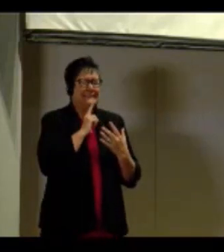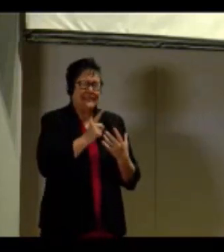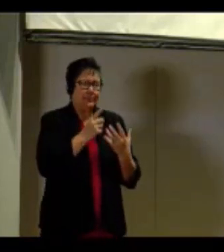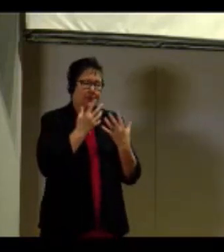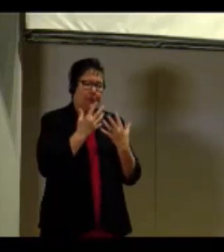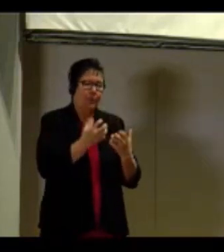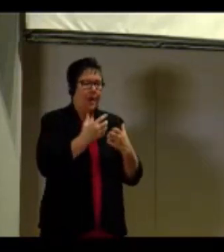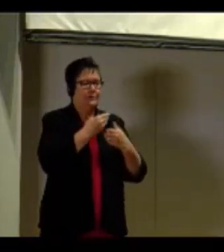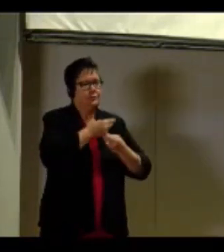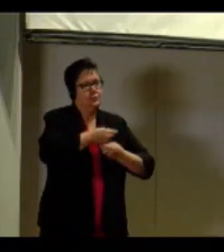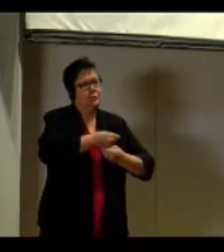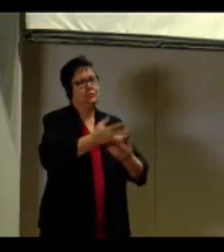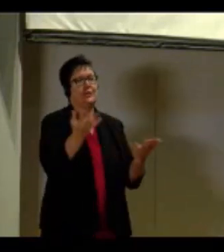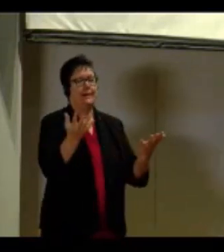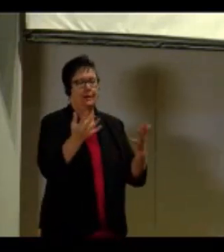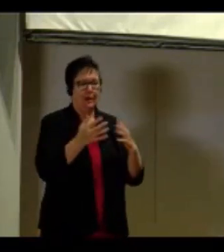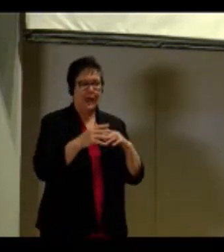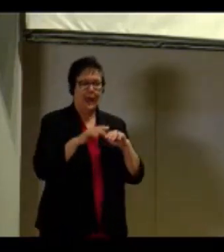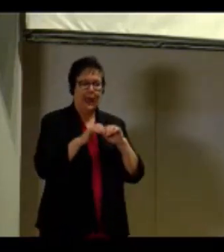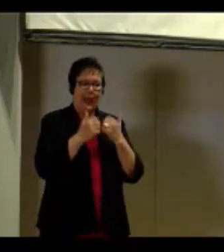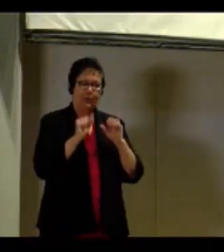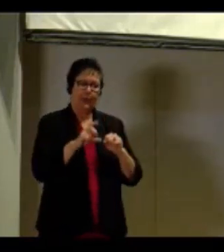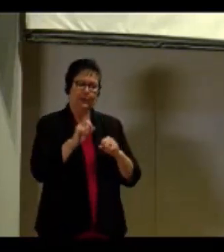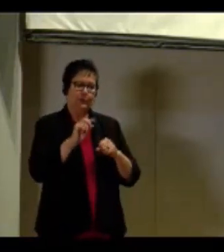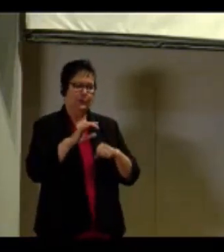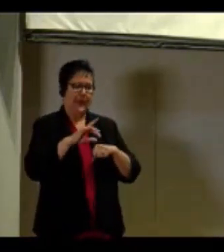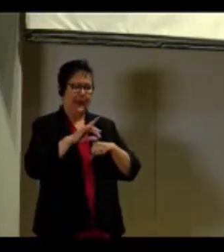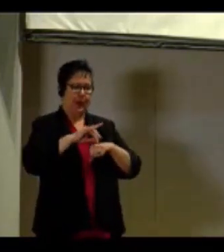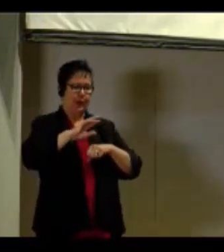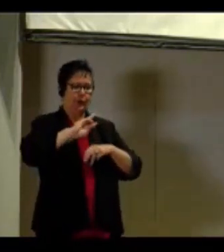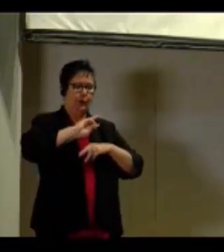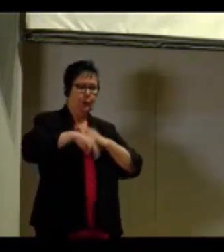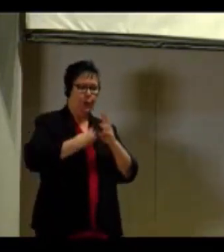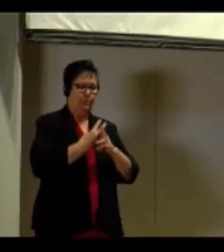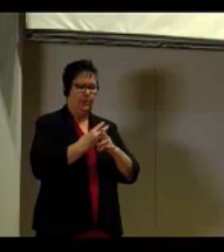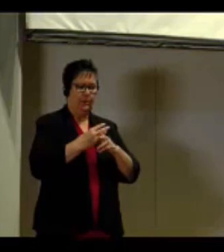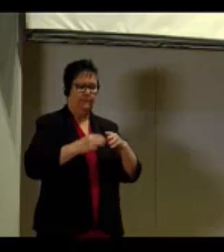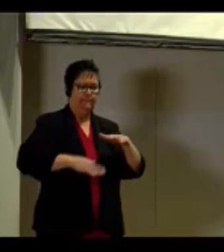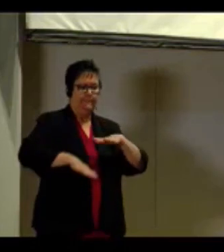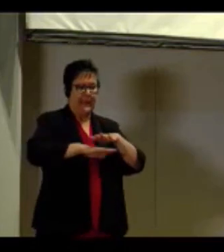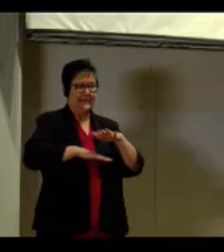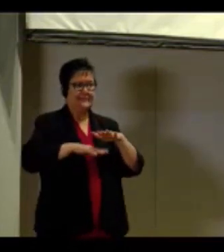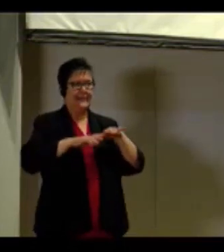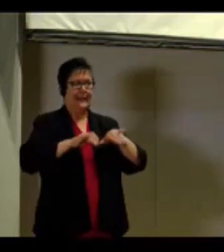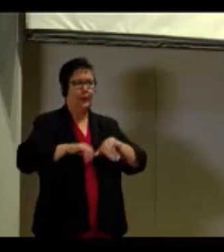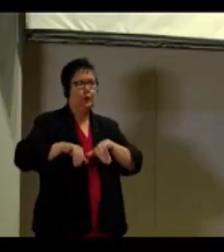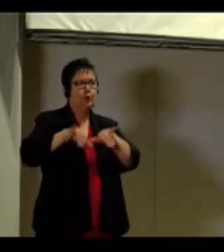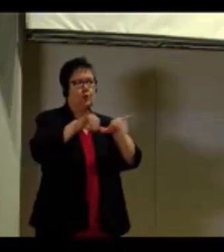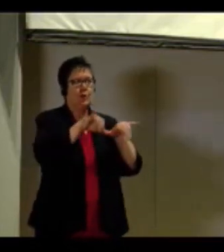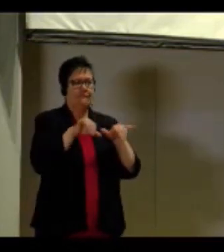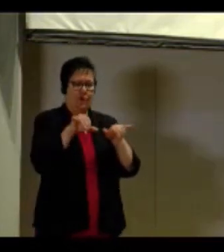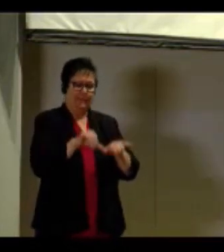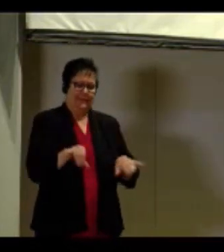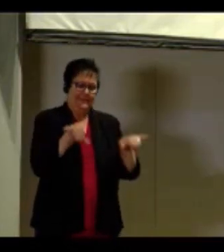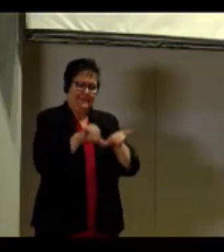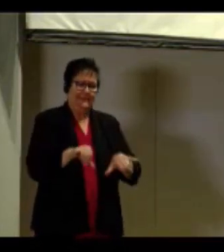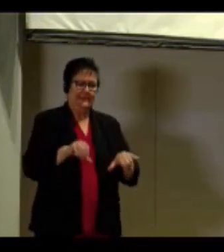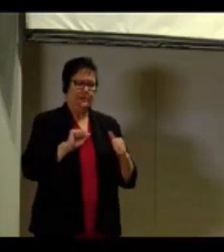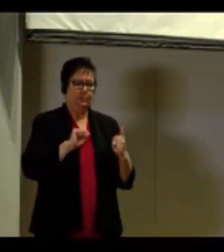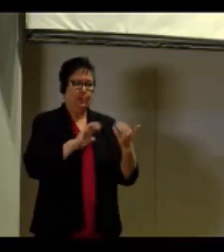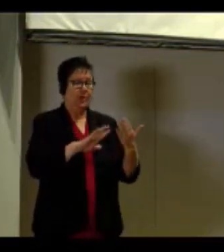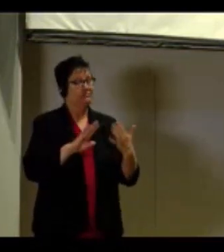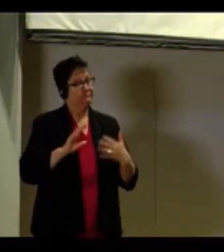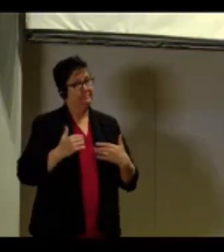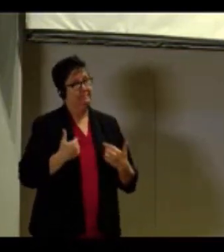and share, a way that we can do it on a global basis in a uniform or consistent way. And that's a